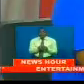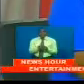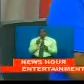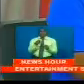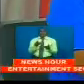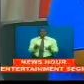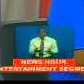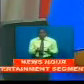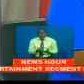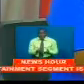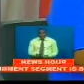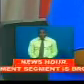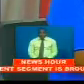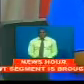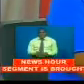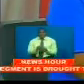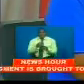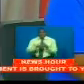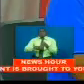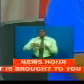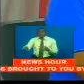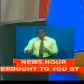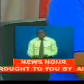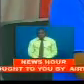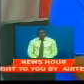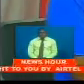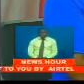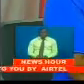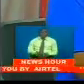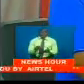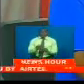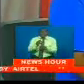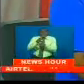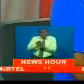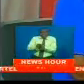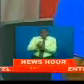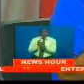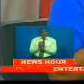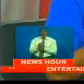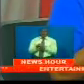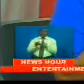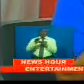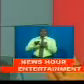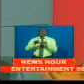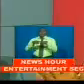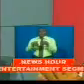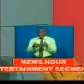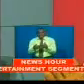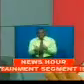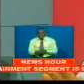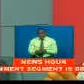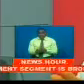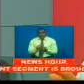branding and your clientele. How are you helping to, you know, sort of preserve our culture through your